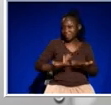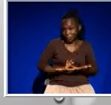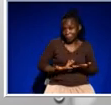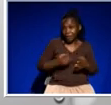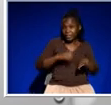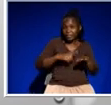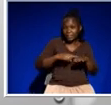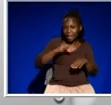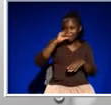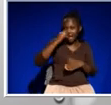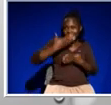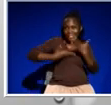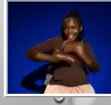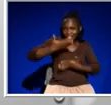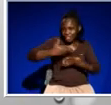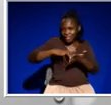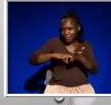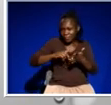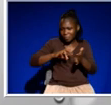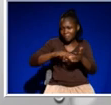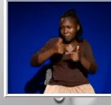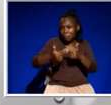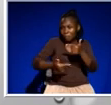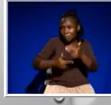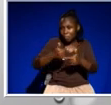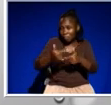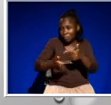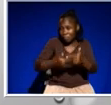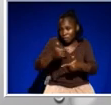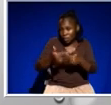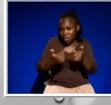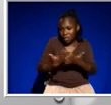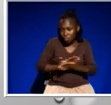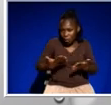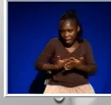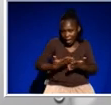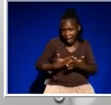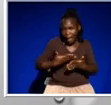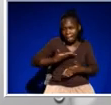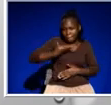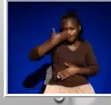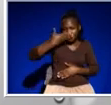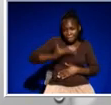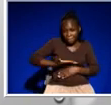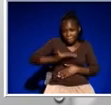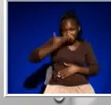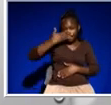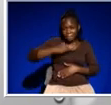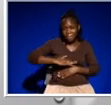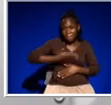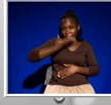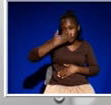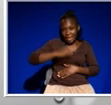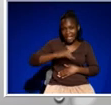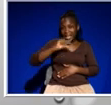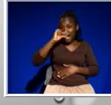Gaseous exchange is the process by which respiratory gases